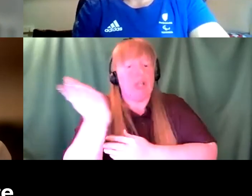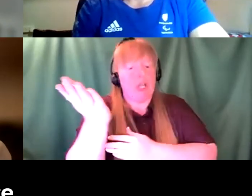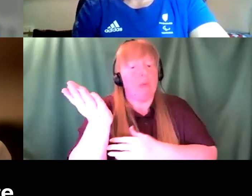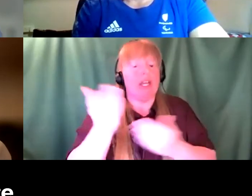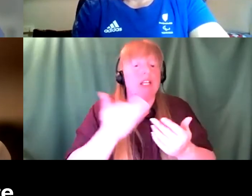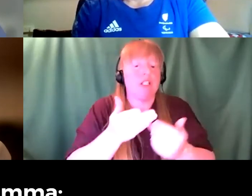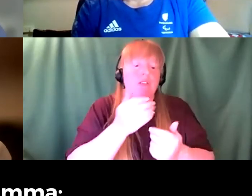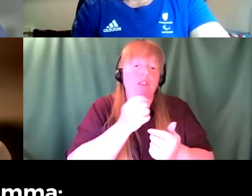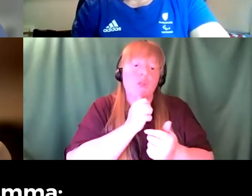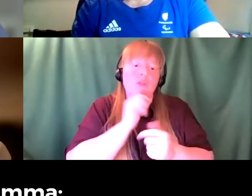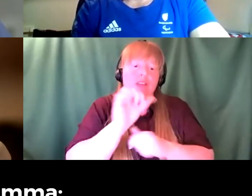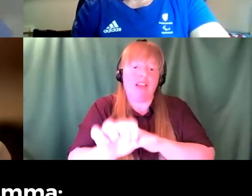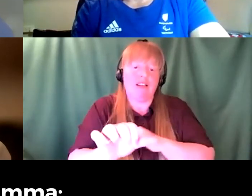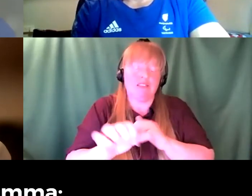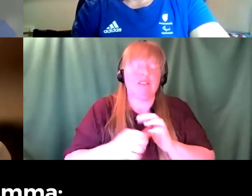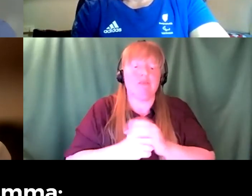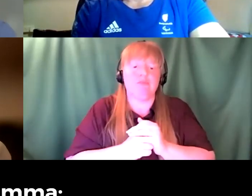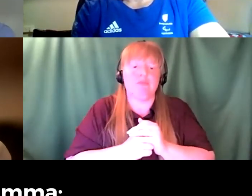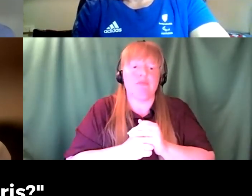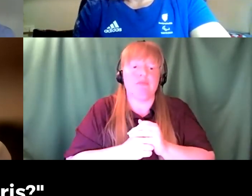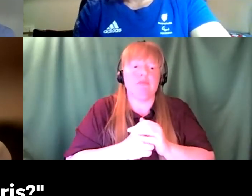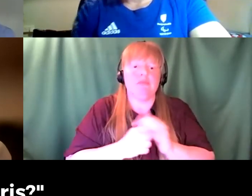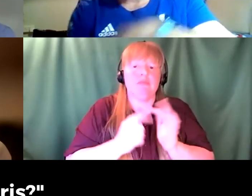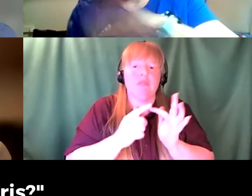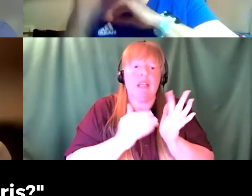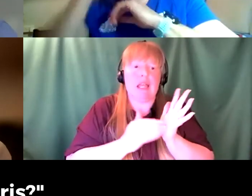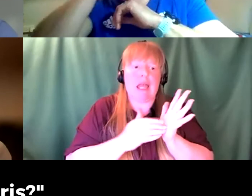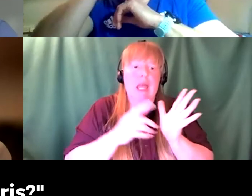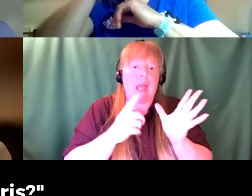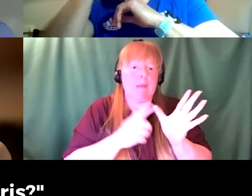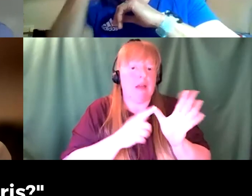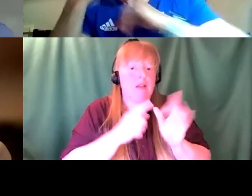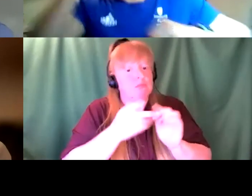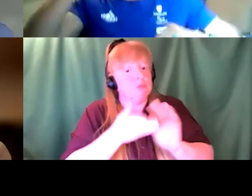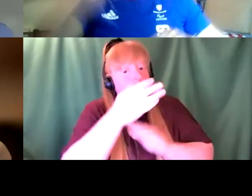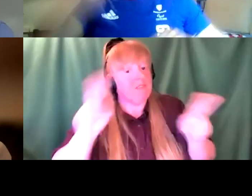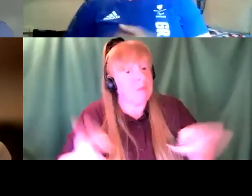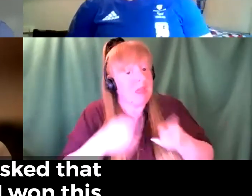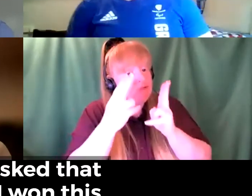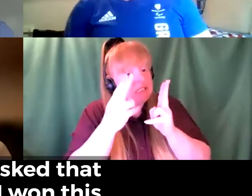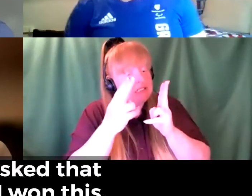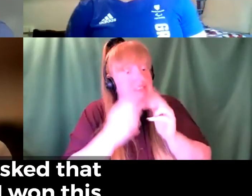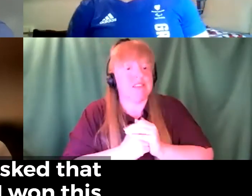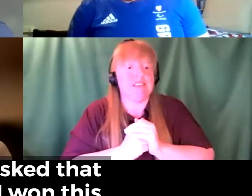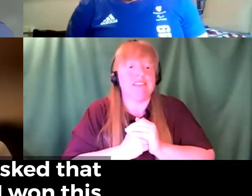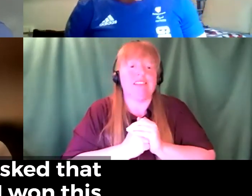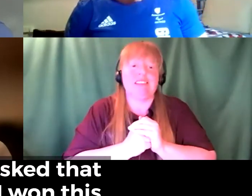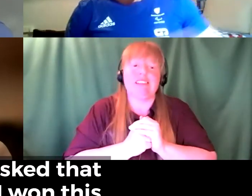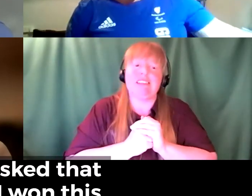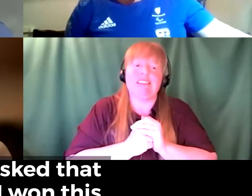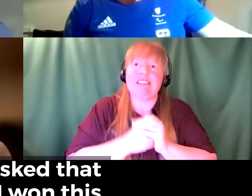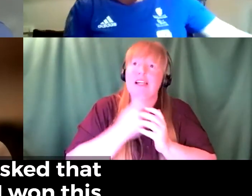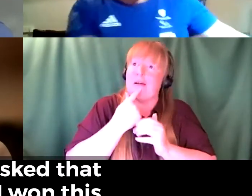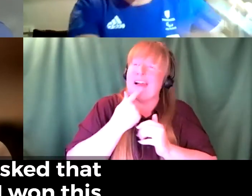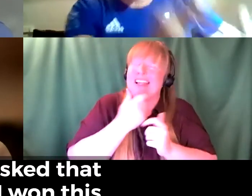Thanks, Pete. Another question for Emma. Are you going for Paris? Do you know, I was asked